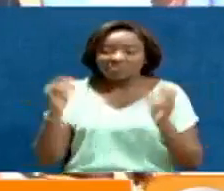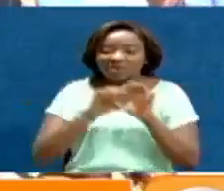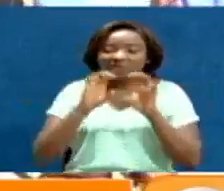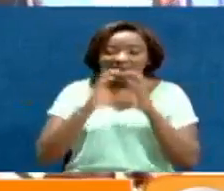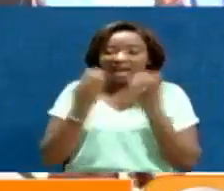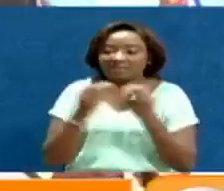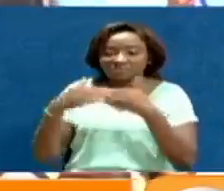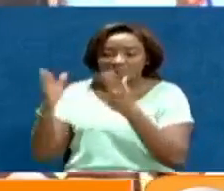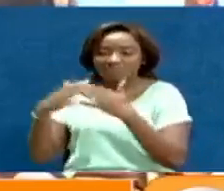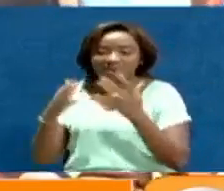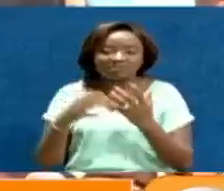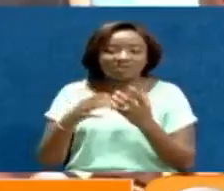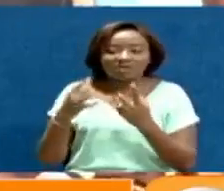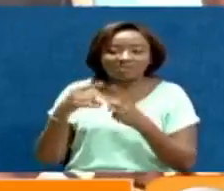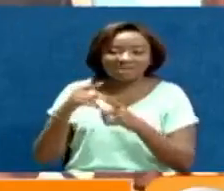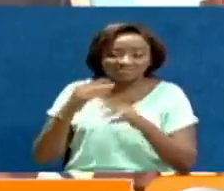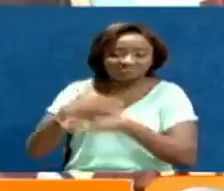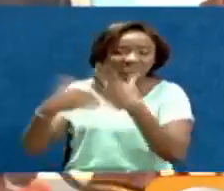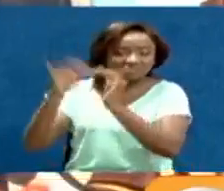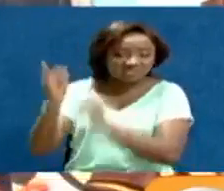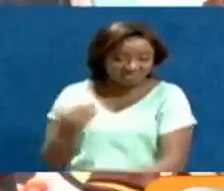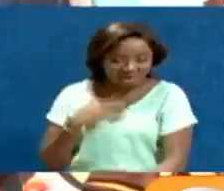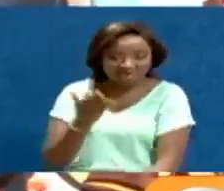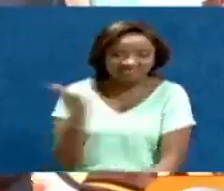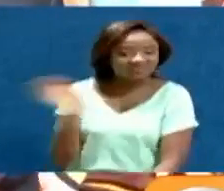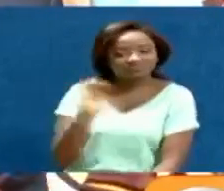of the COVID-19 pandemic.